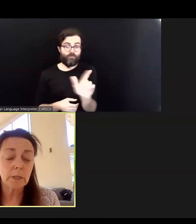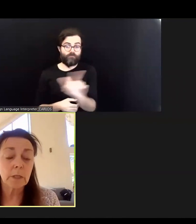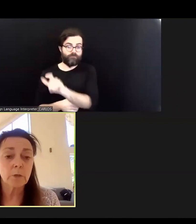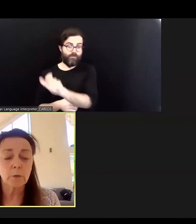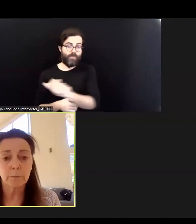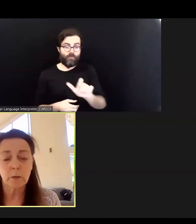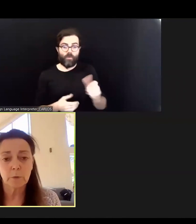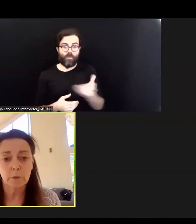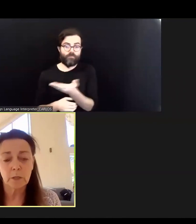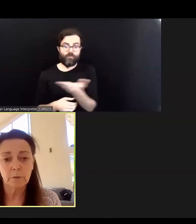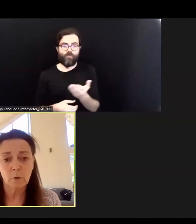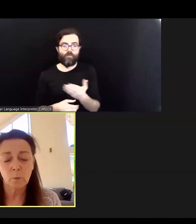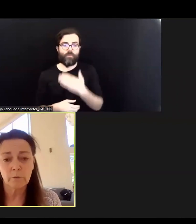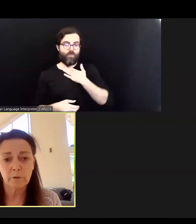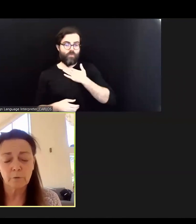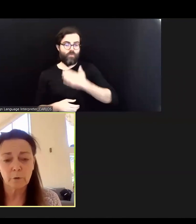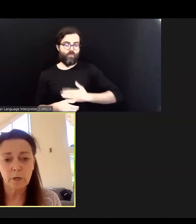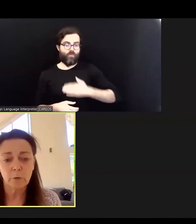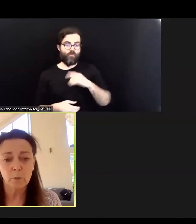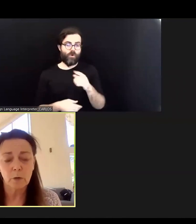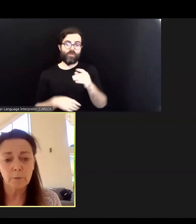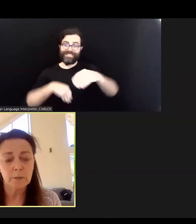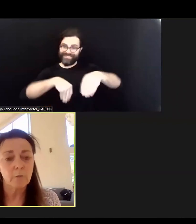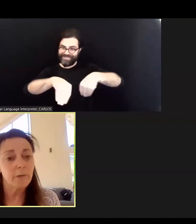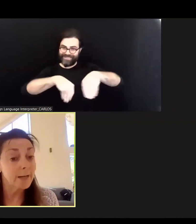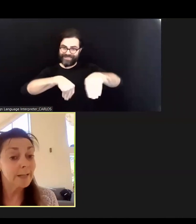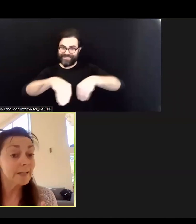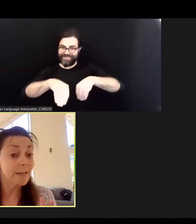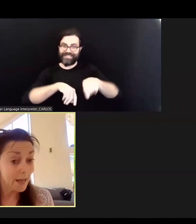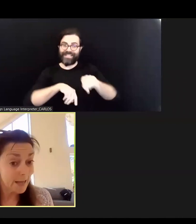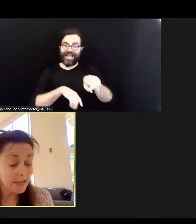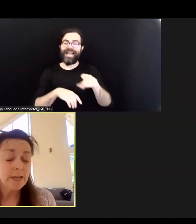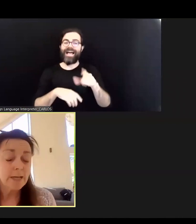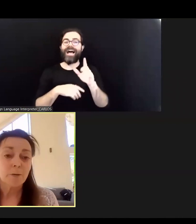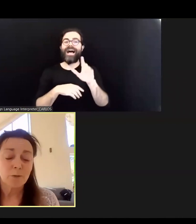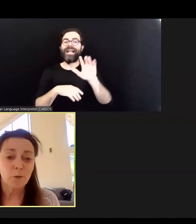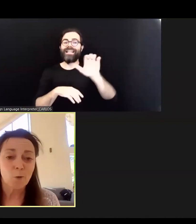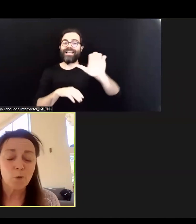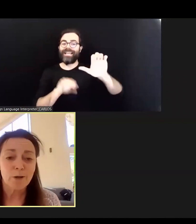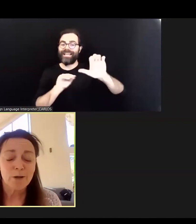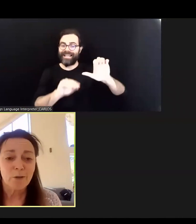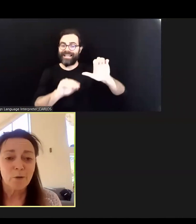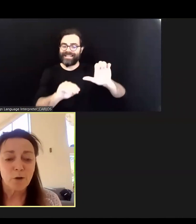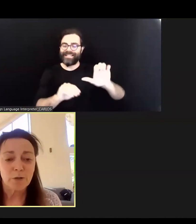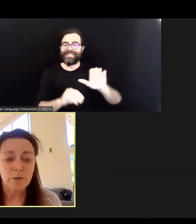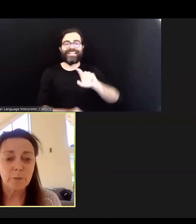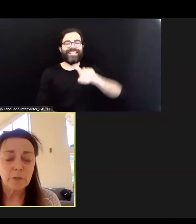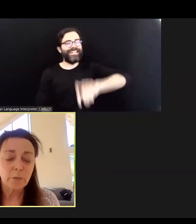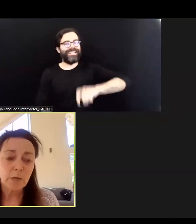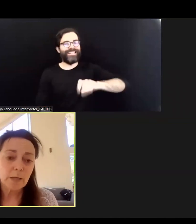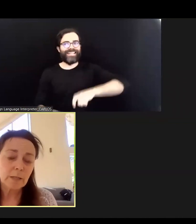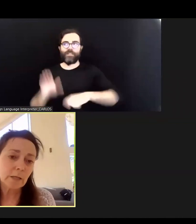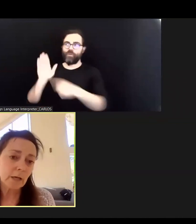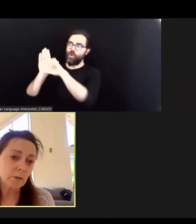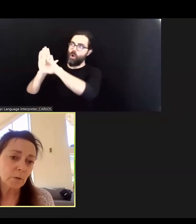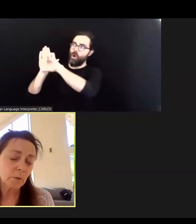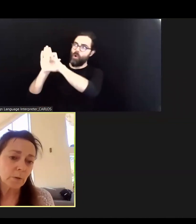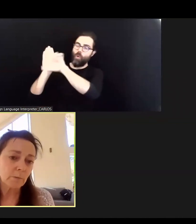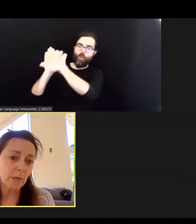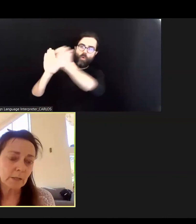have another for Susanna Lauring. So Susanna, the question is, could you give a practical example